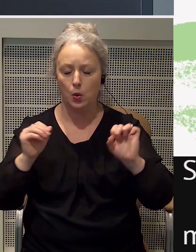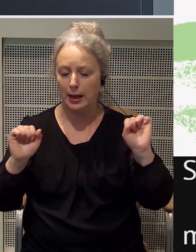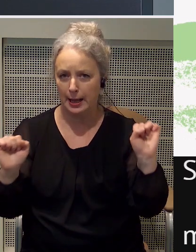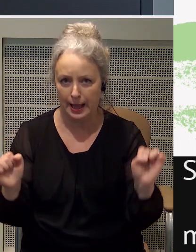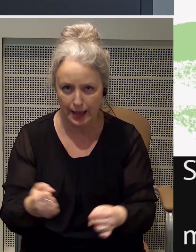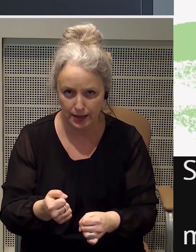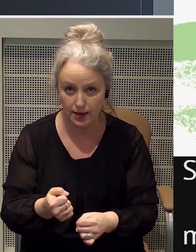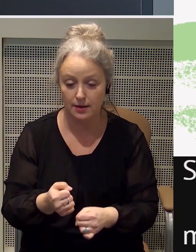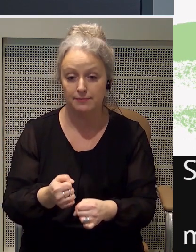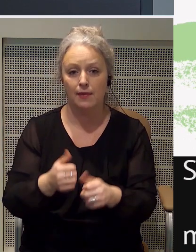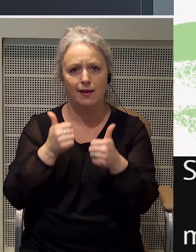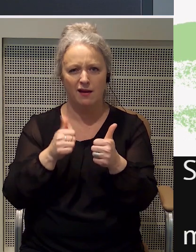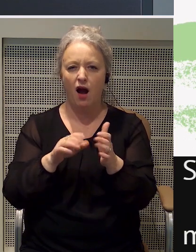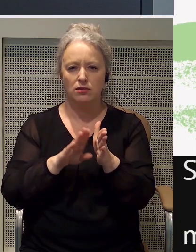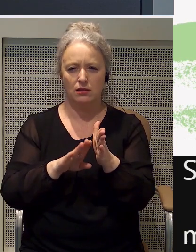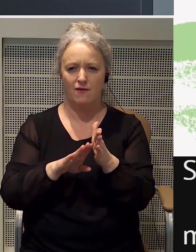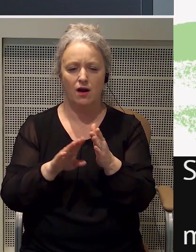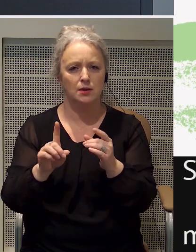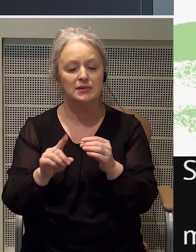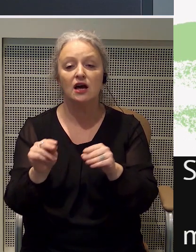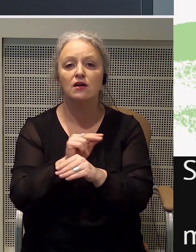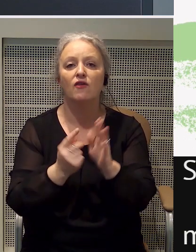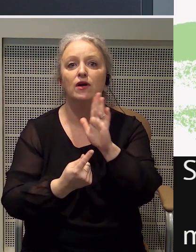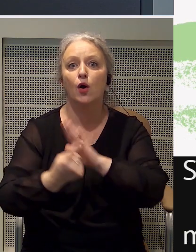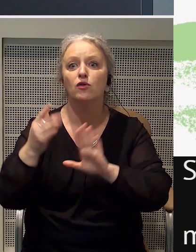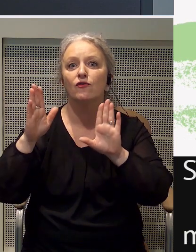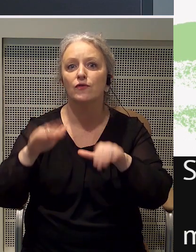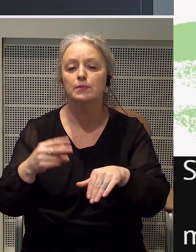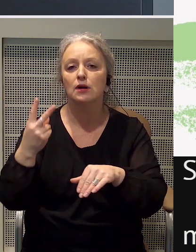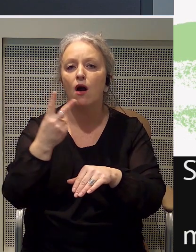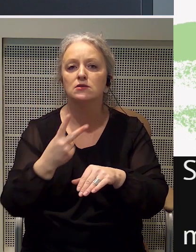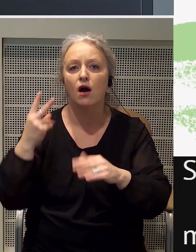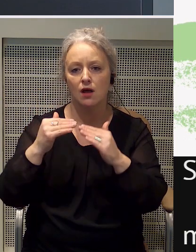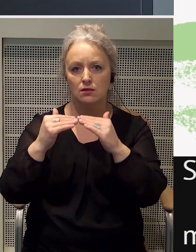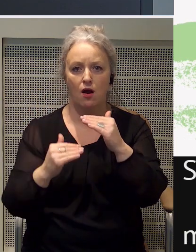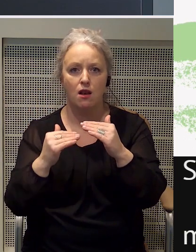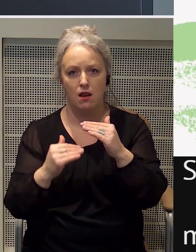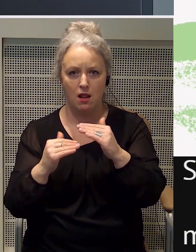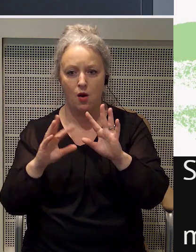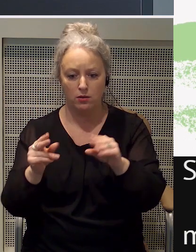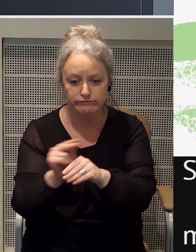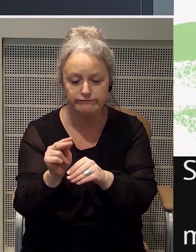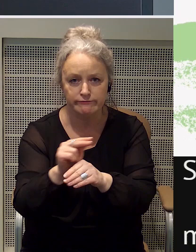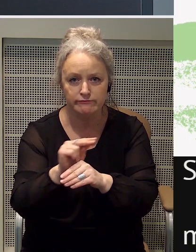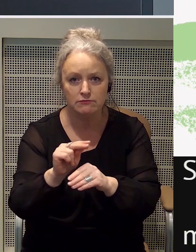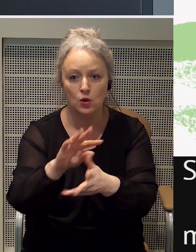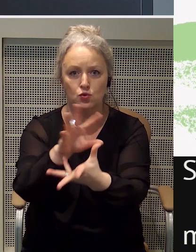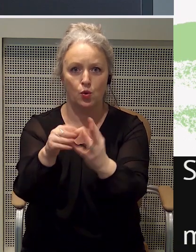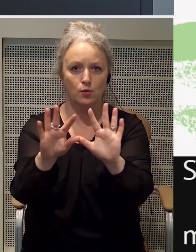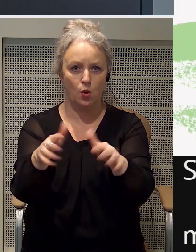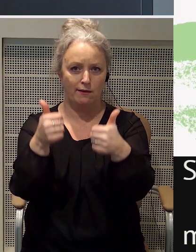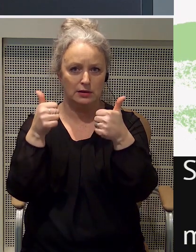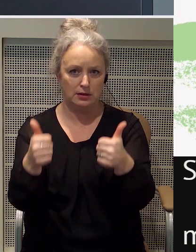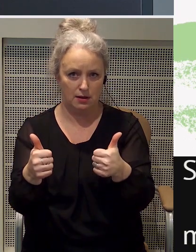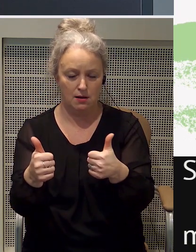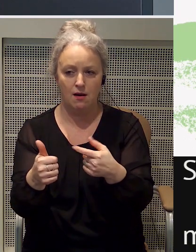Kevin Sander was 1 year and 9 months old when he got the diagnosis. That meant it